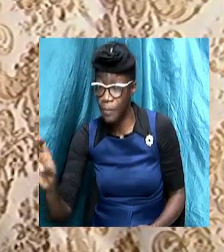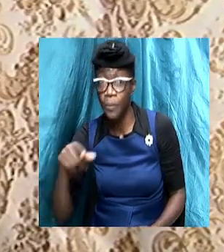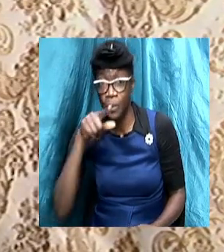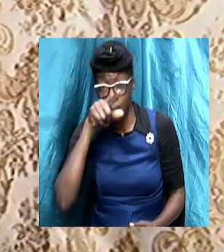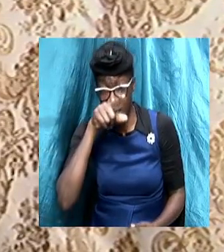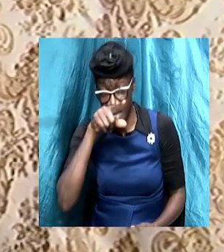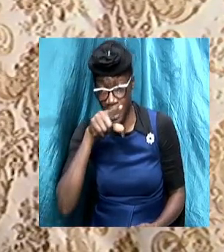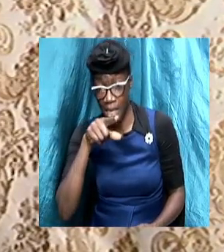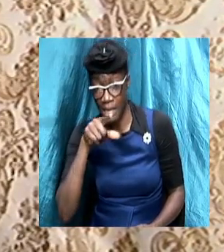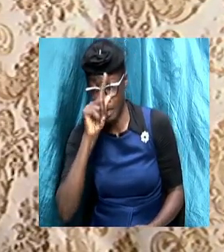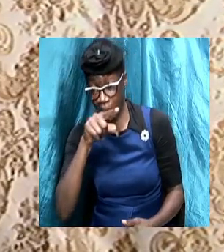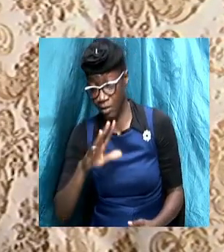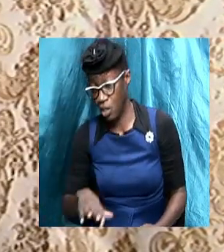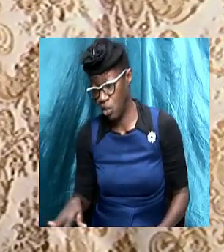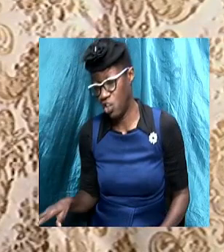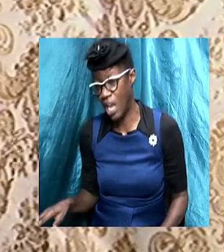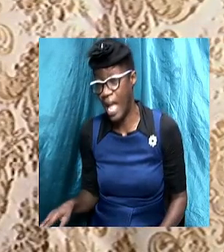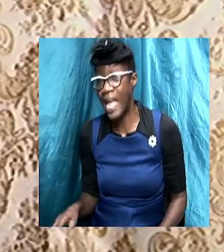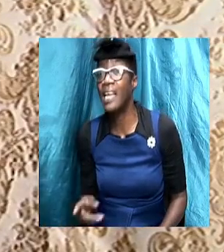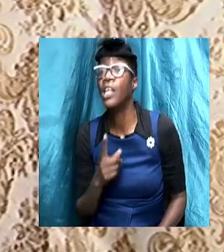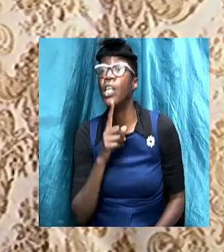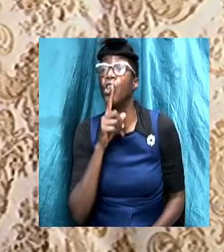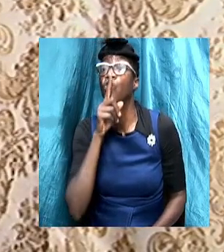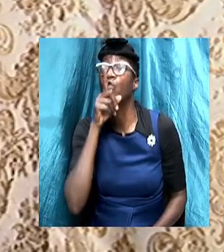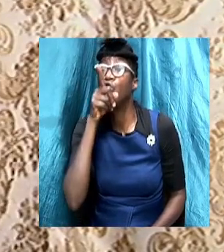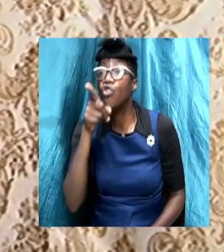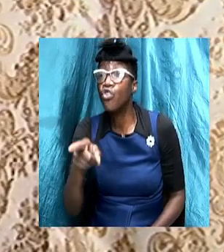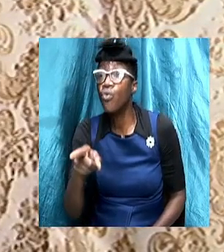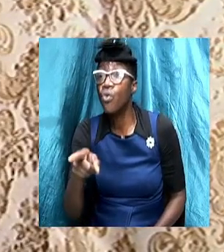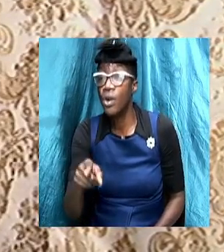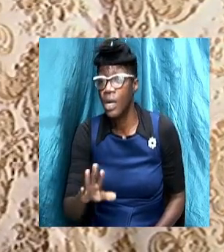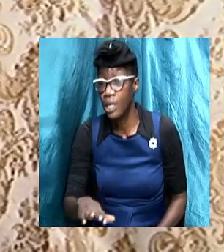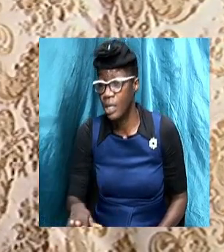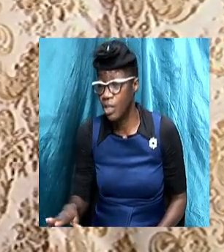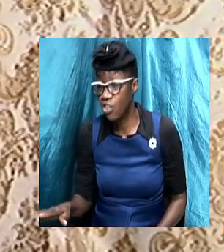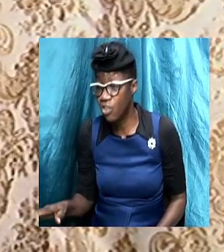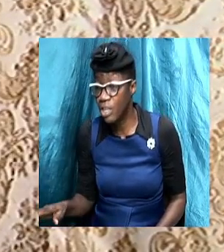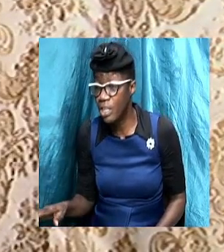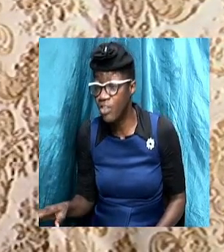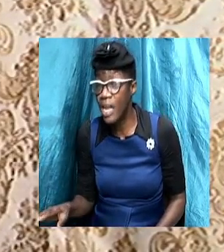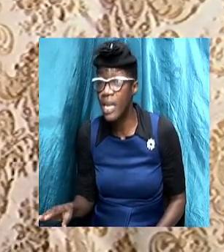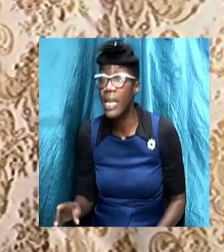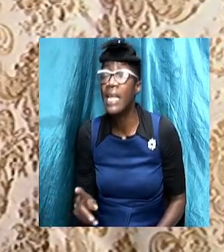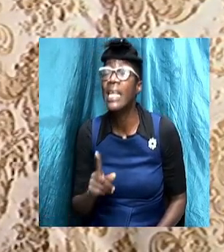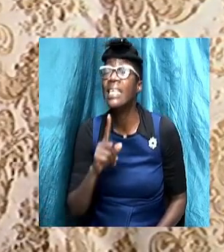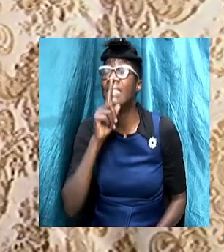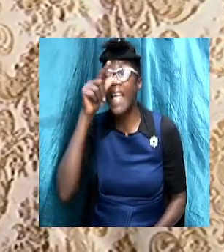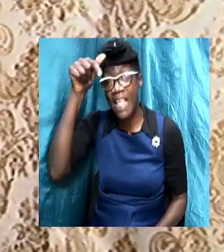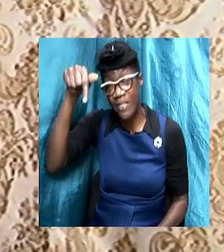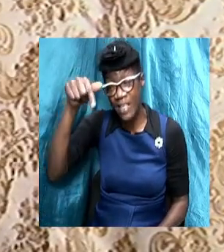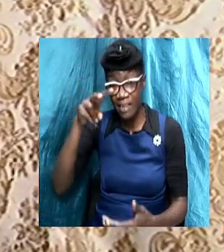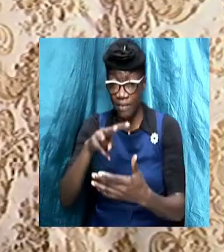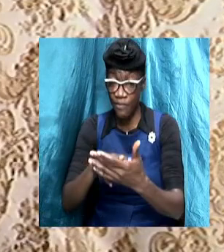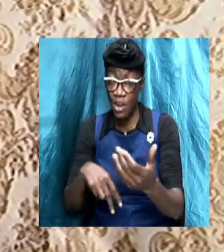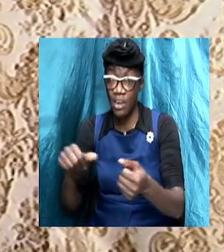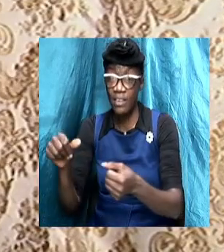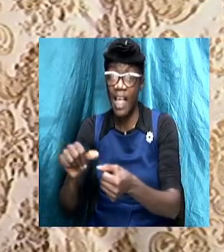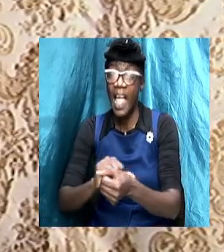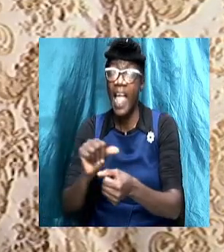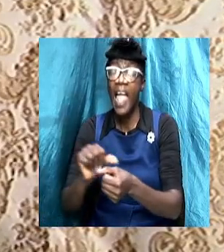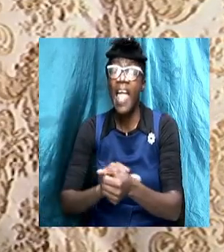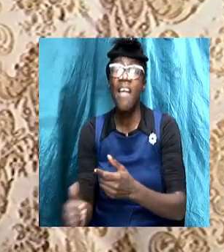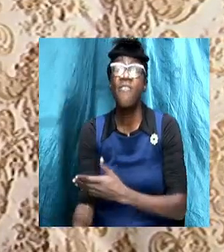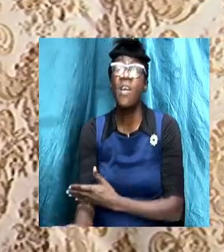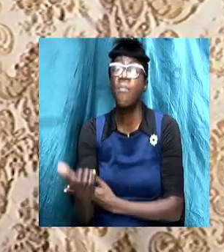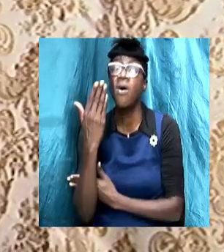what she does is that she ensures that her children actually say this particular verse every morning. And I love the fact that it is done that